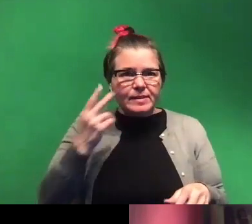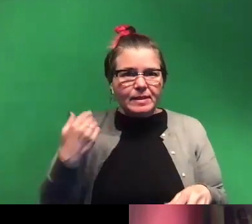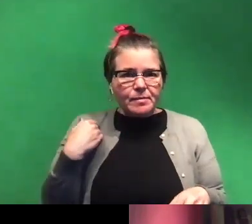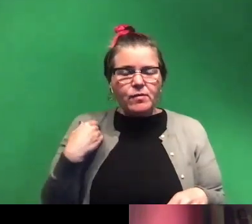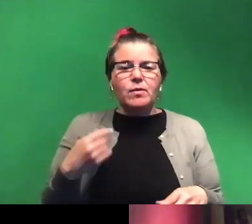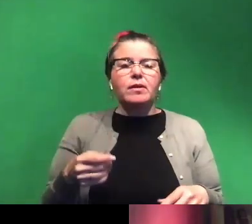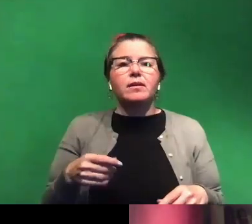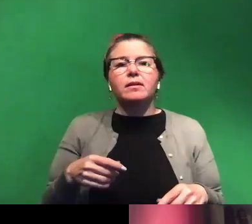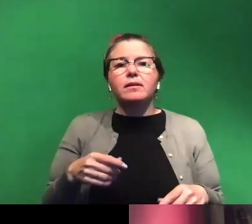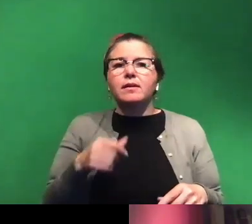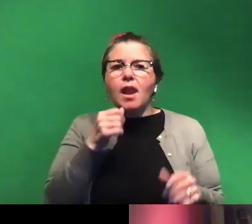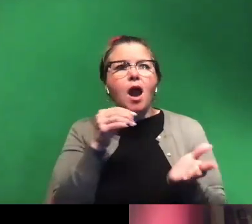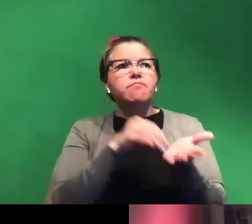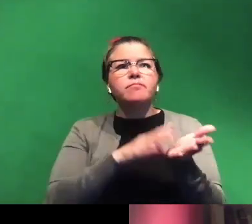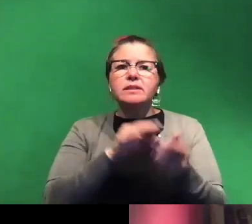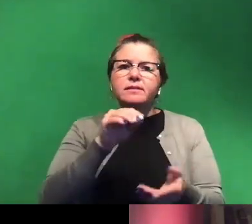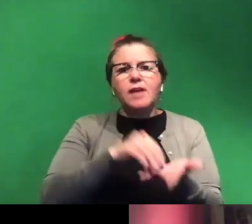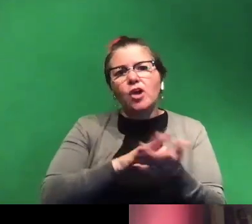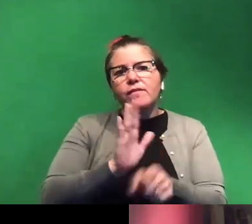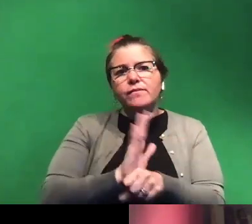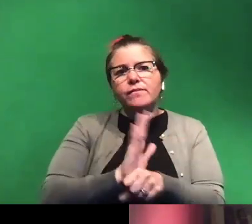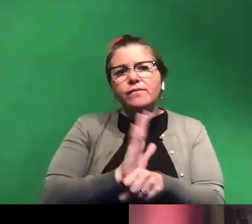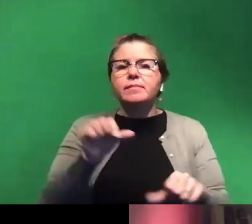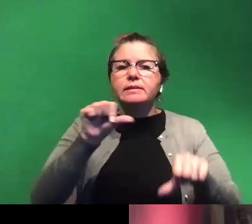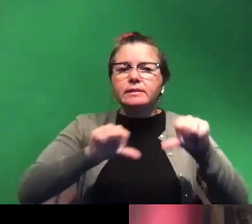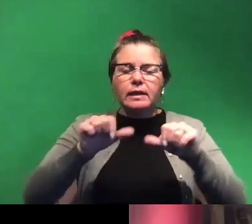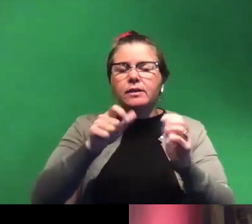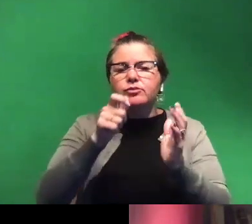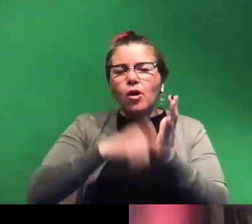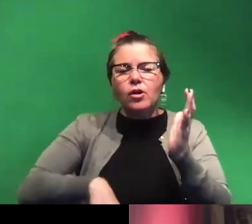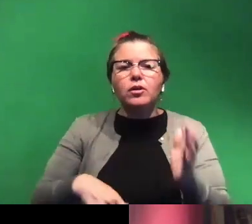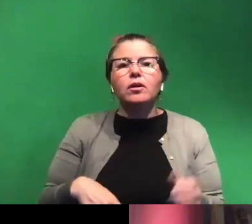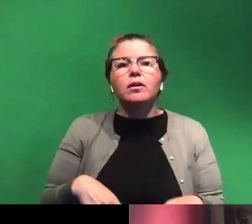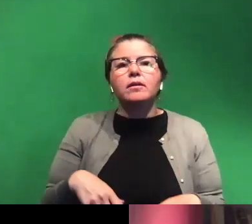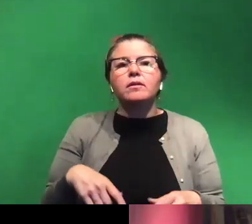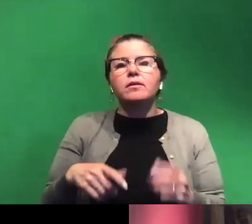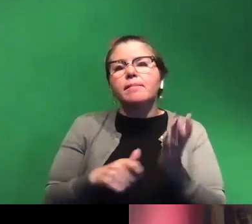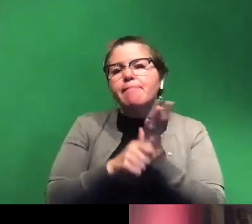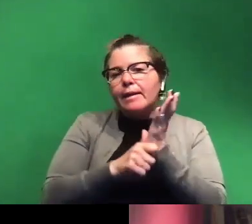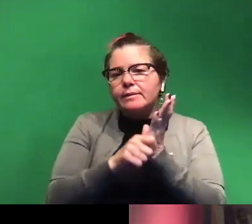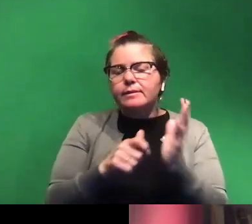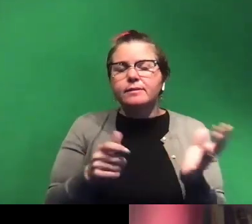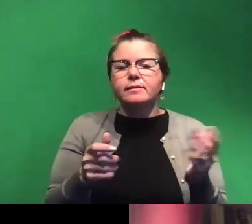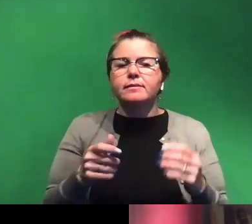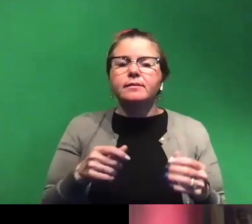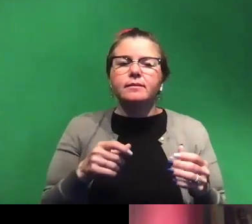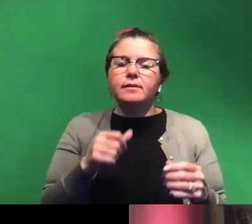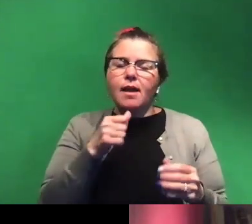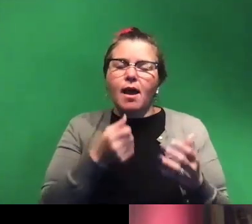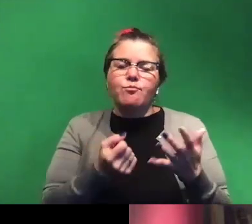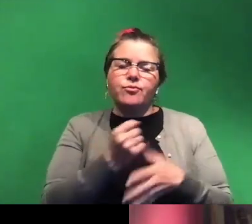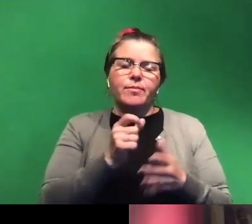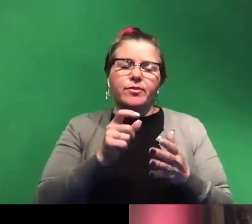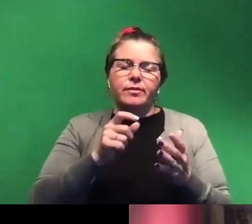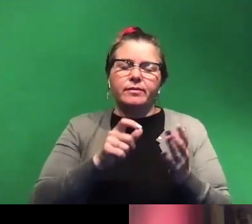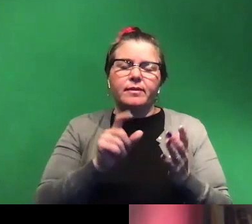in the documentary, in the science article, in like the Science Magazine article, not the primary literature. Right. And so